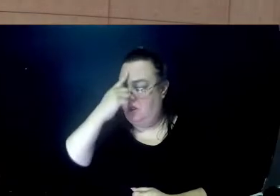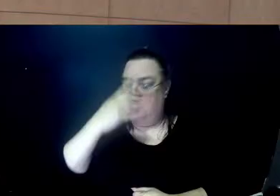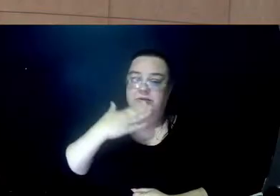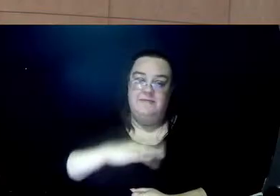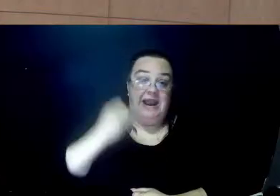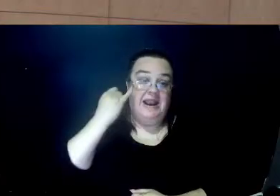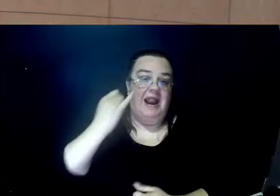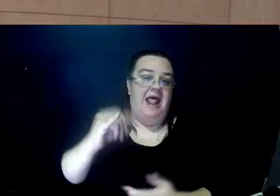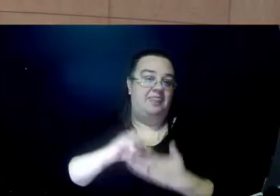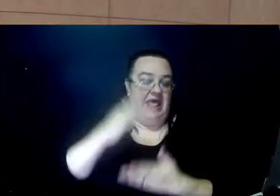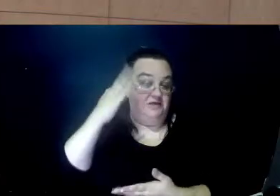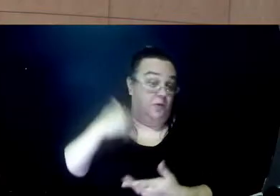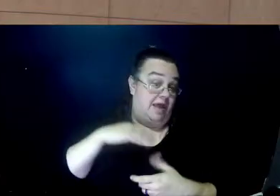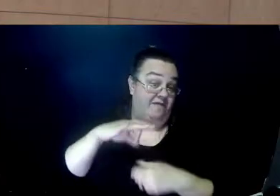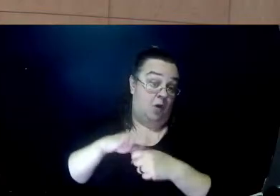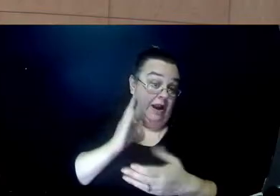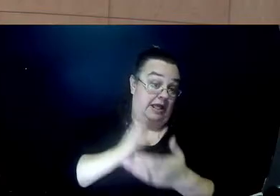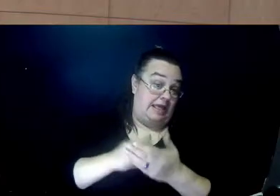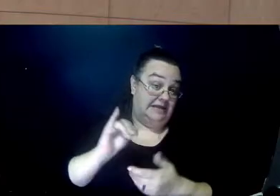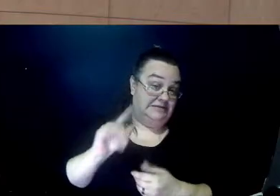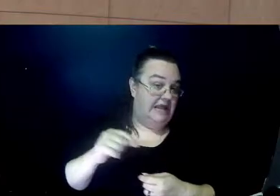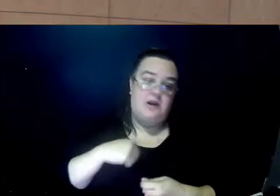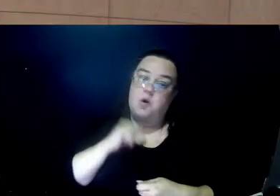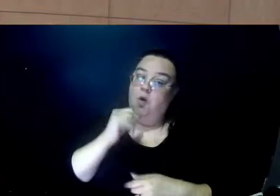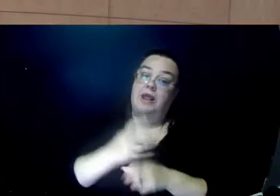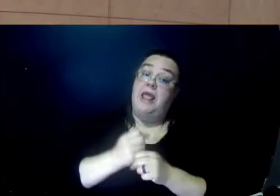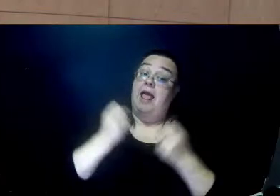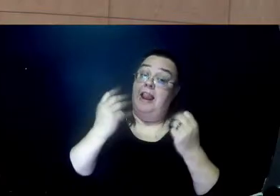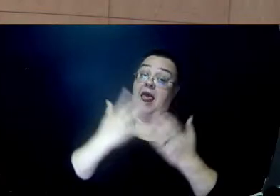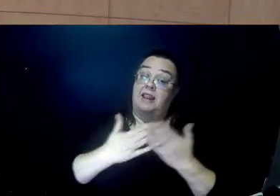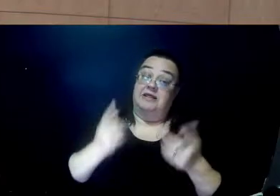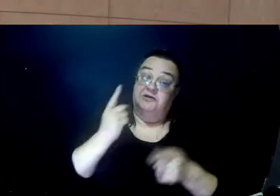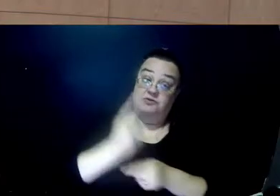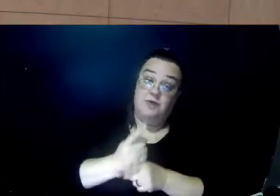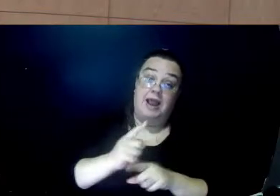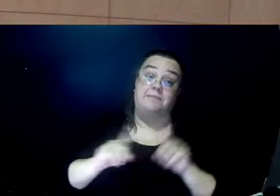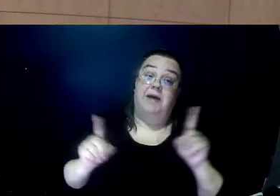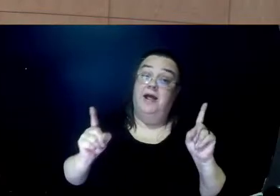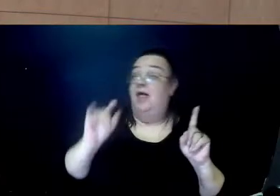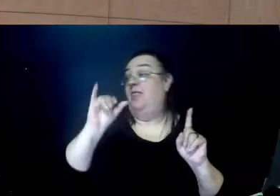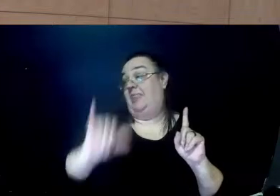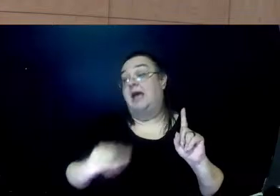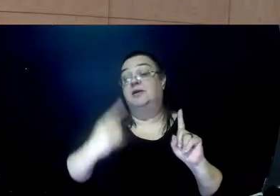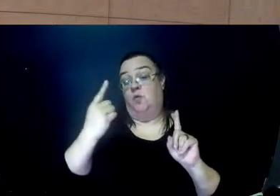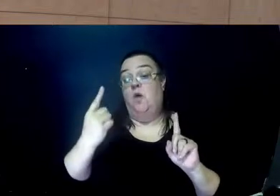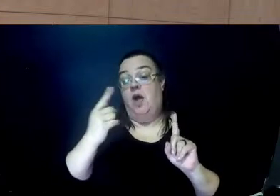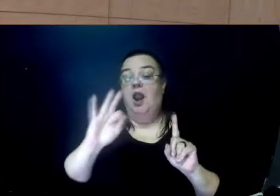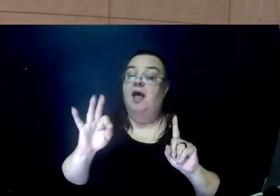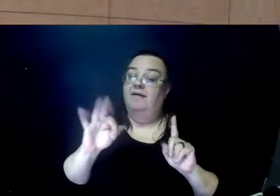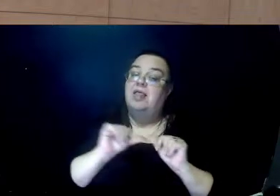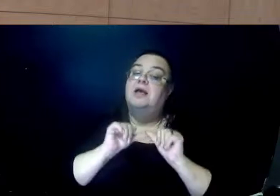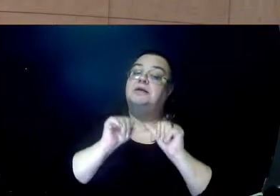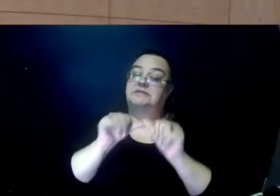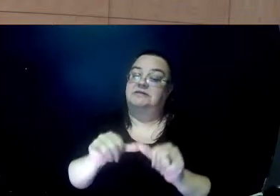why I voted against it. I don't get a lot of things right, but that's one of the consistently right things that I've